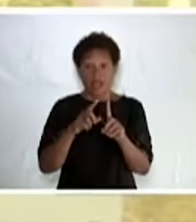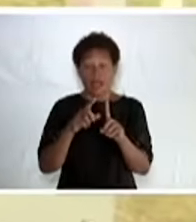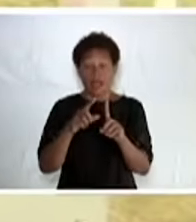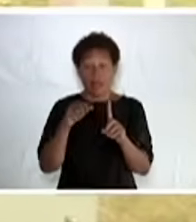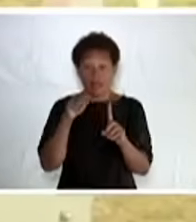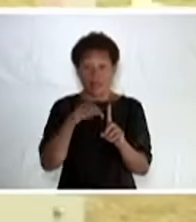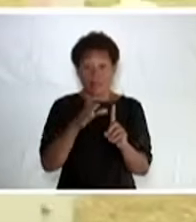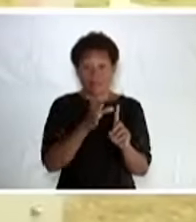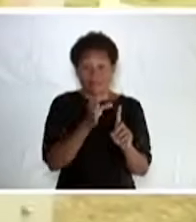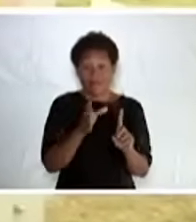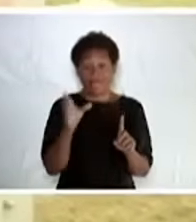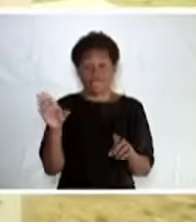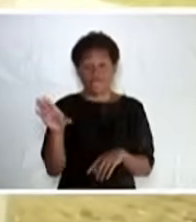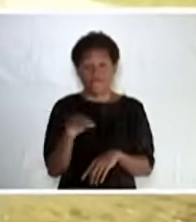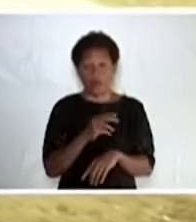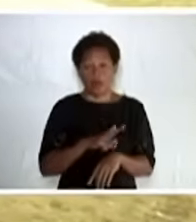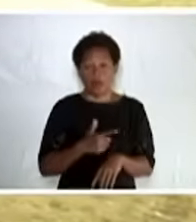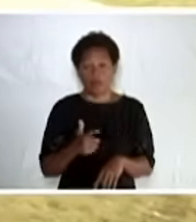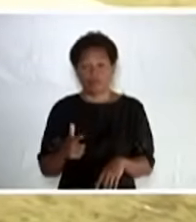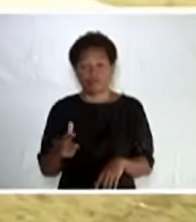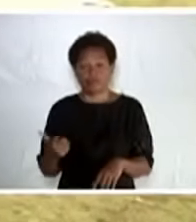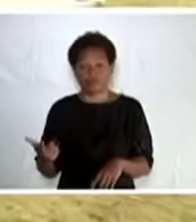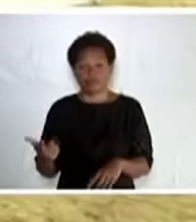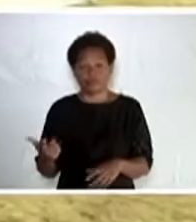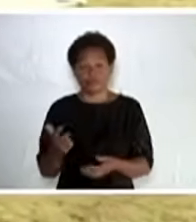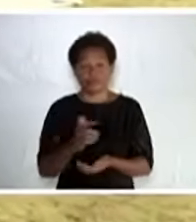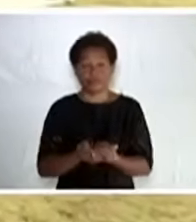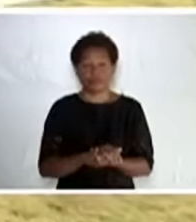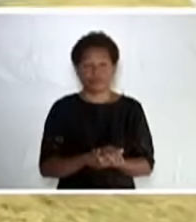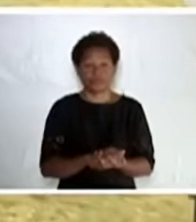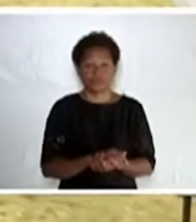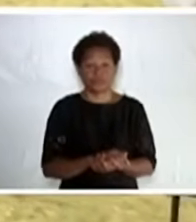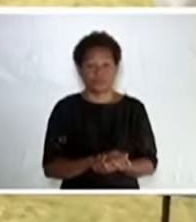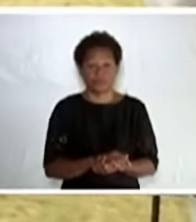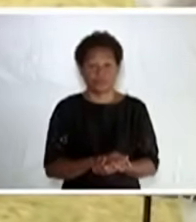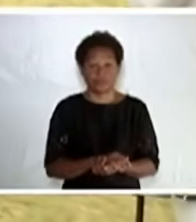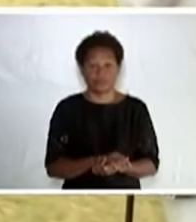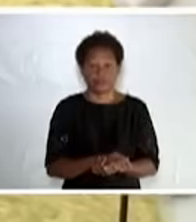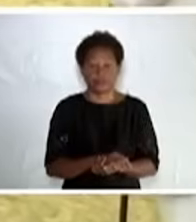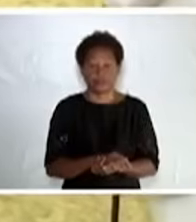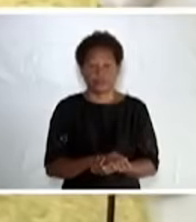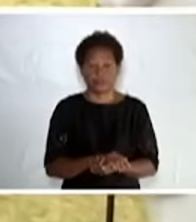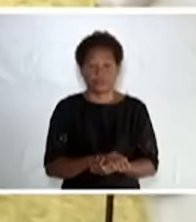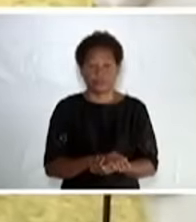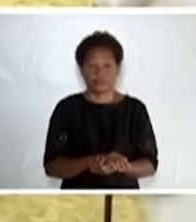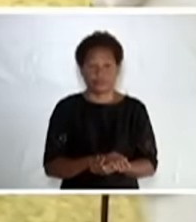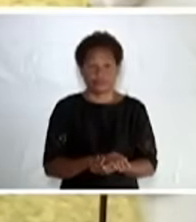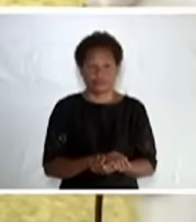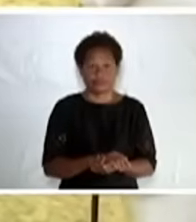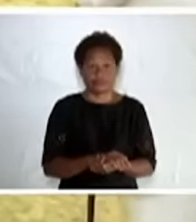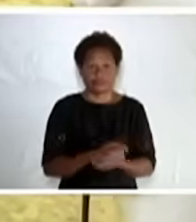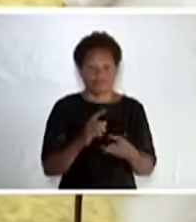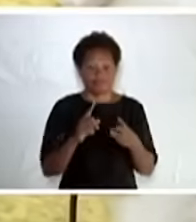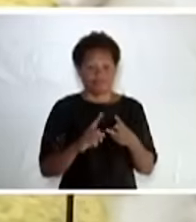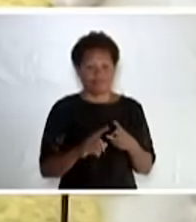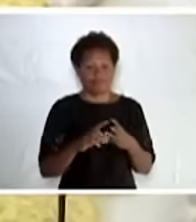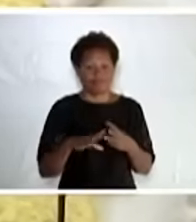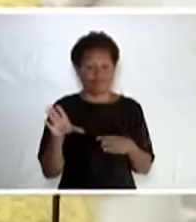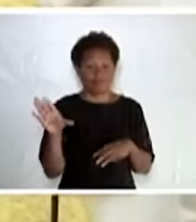Commander, Platoon Commander, Second Lieutenant Nasaroa from the Kaunrobe, and